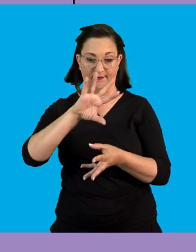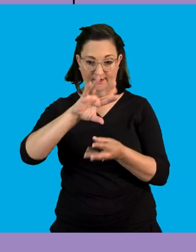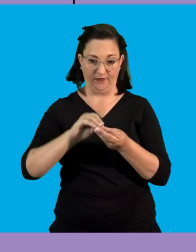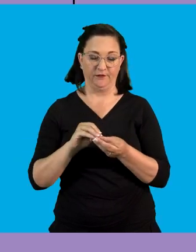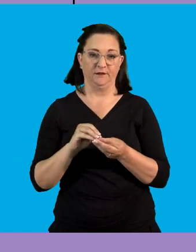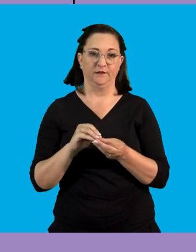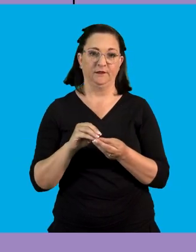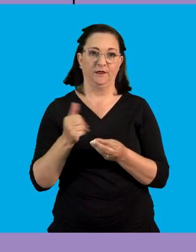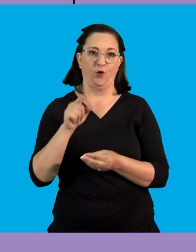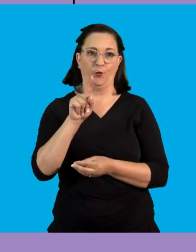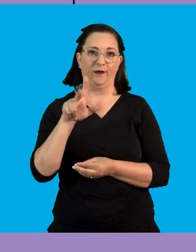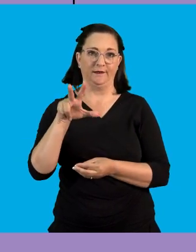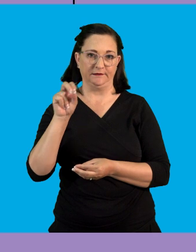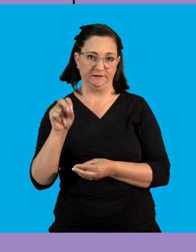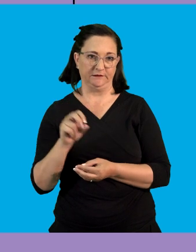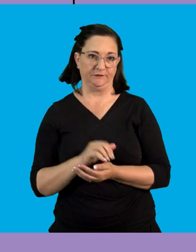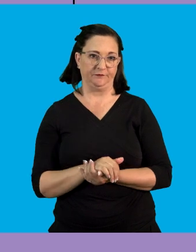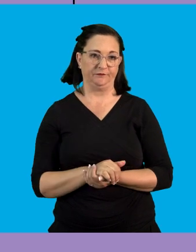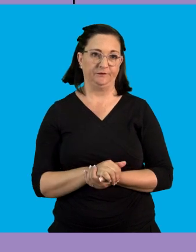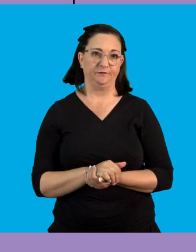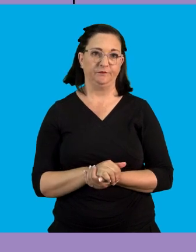180. So that means